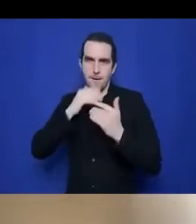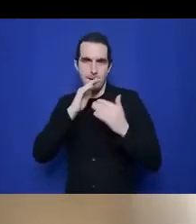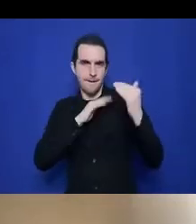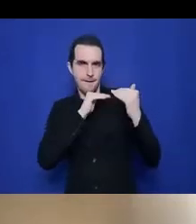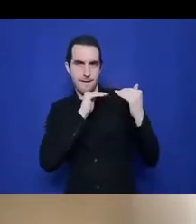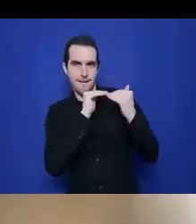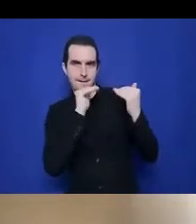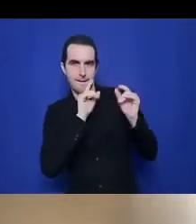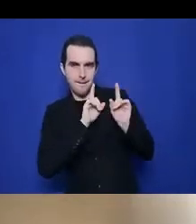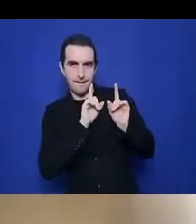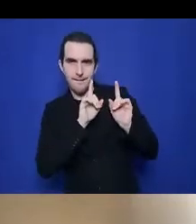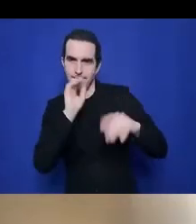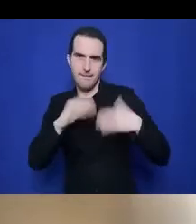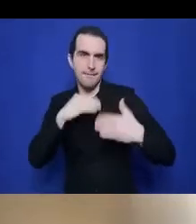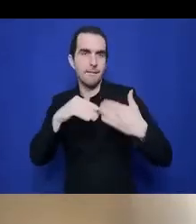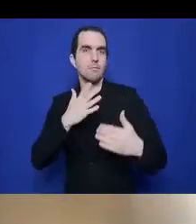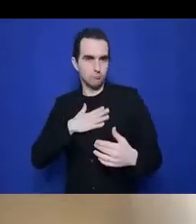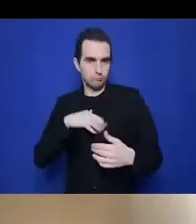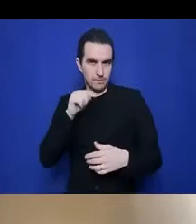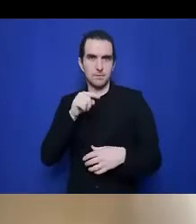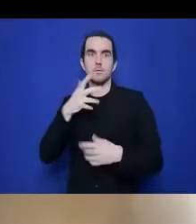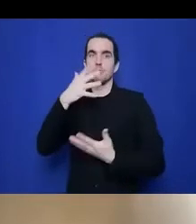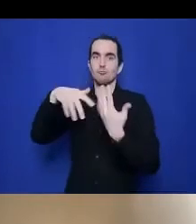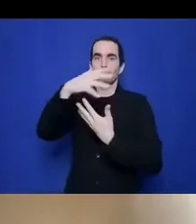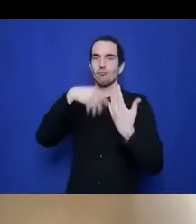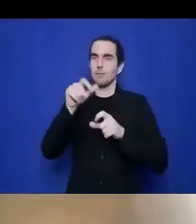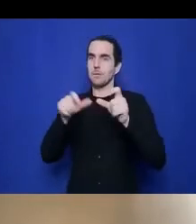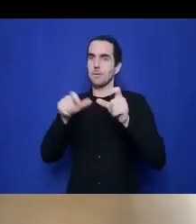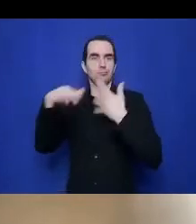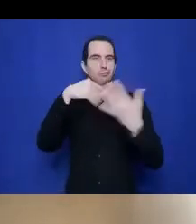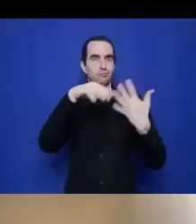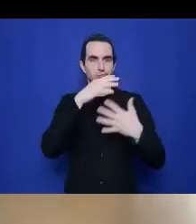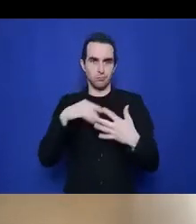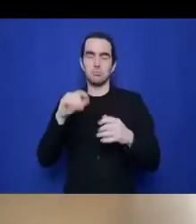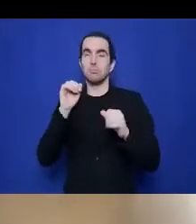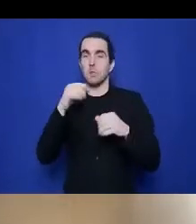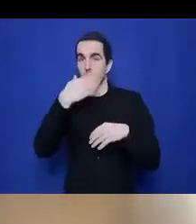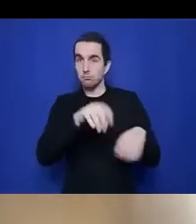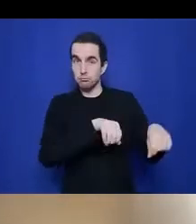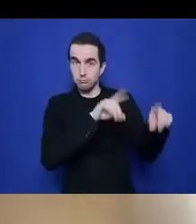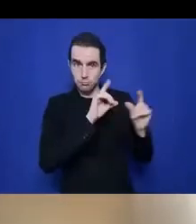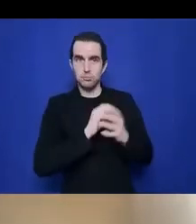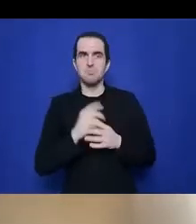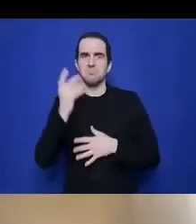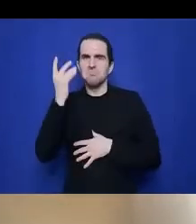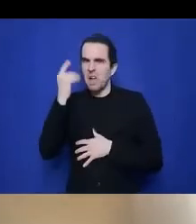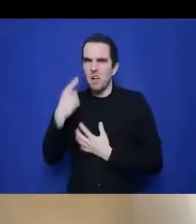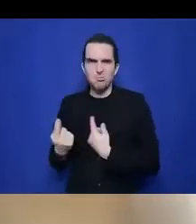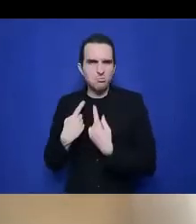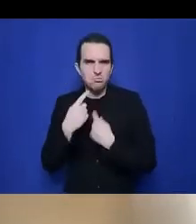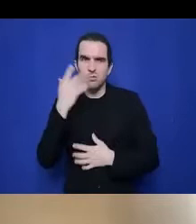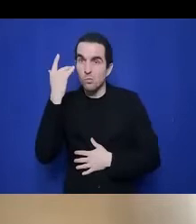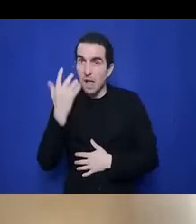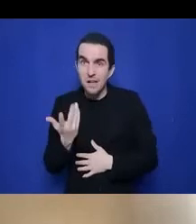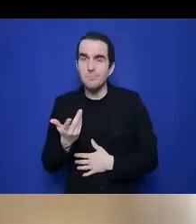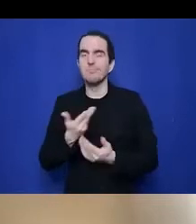So why are we having this conversation? All people have the right to safe, healthy, movable